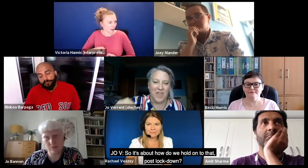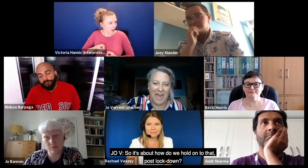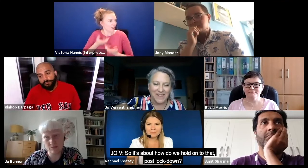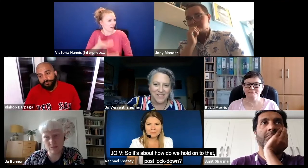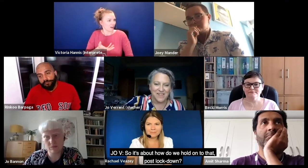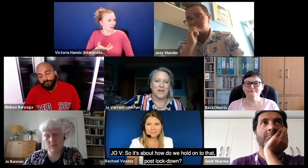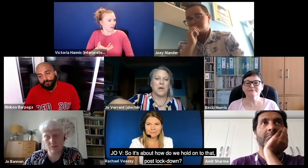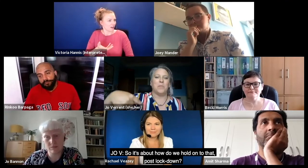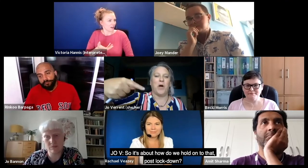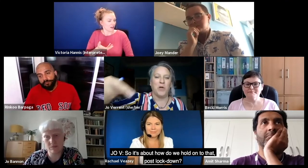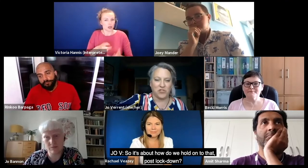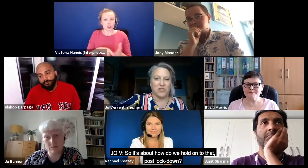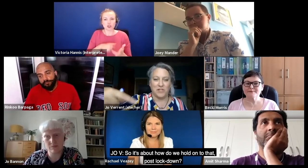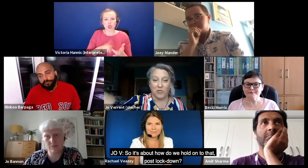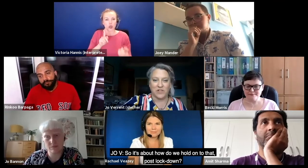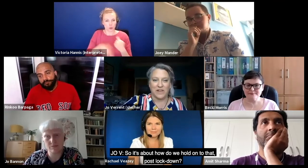to that